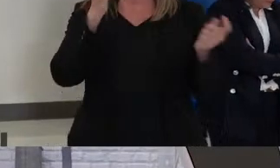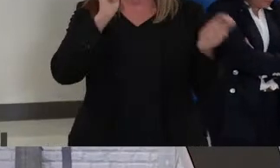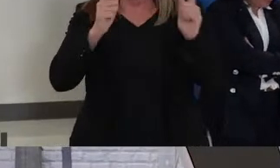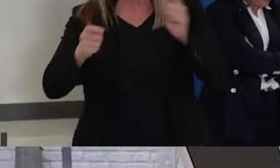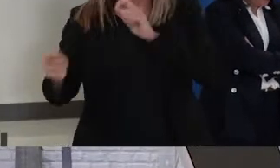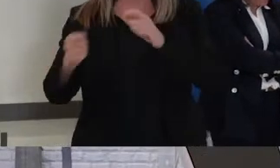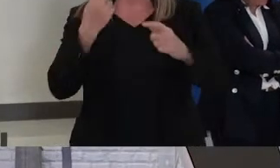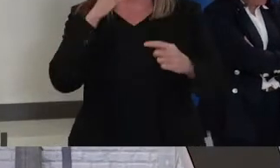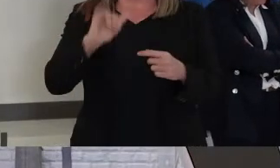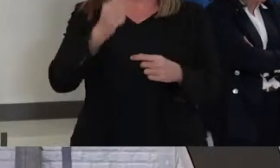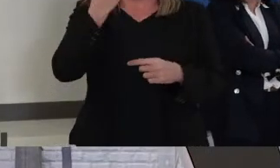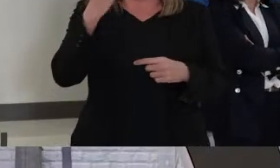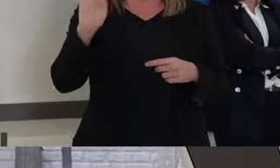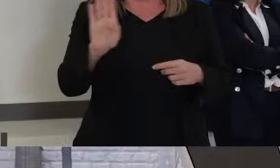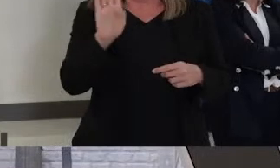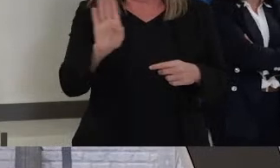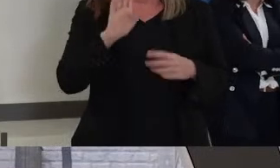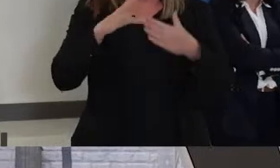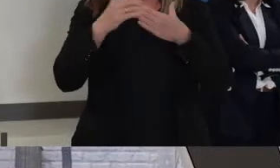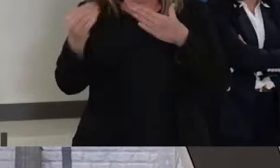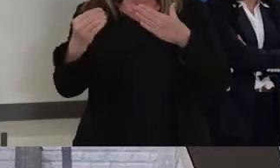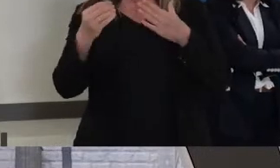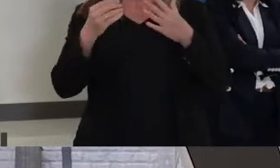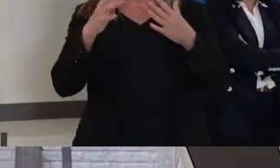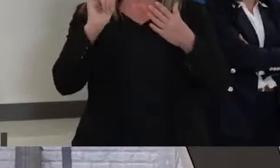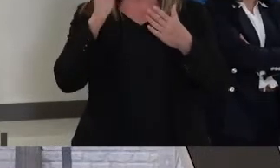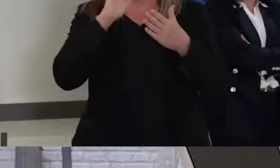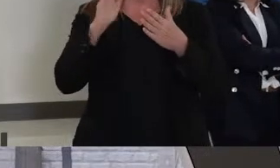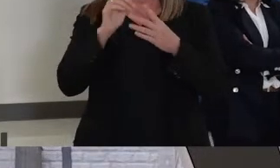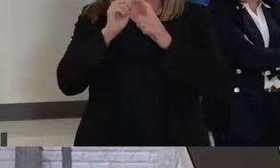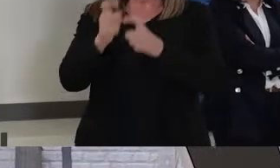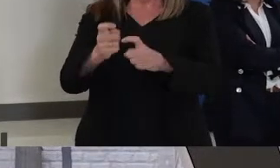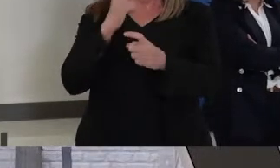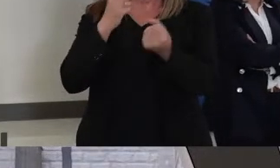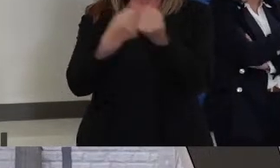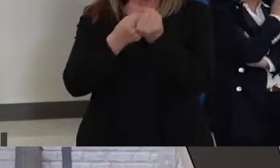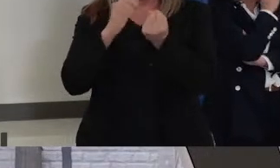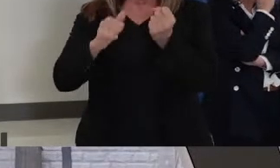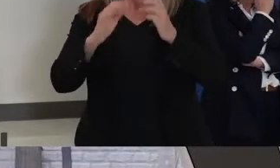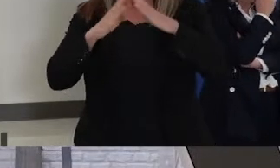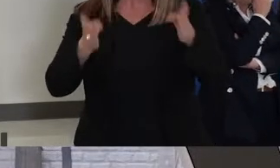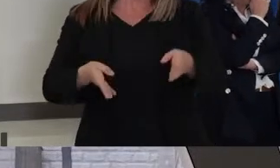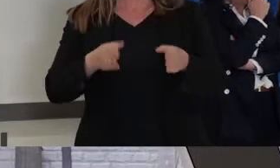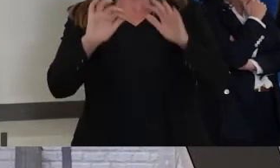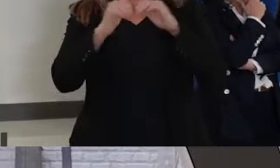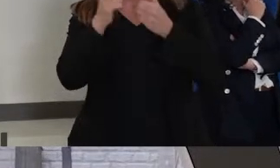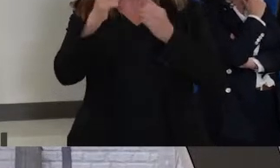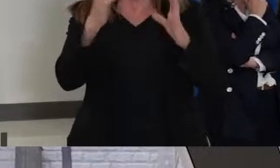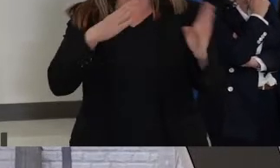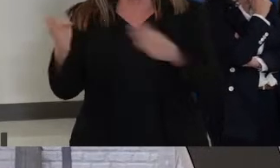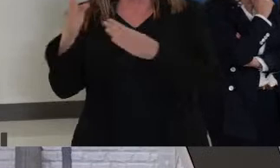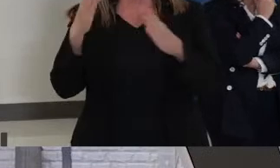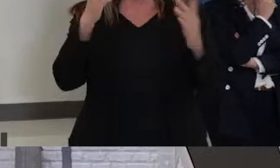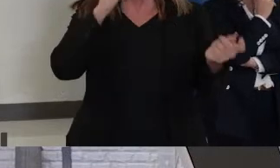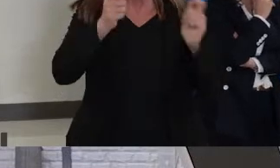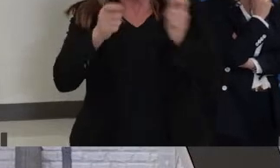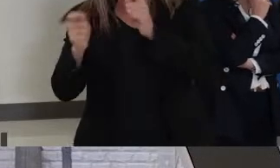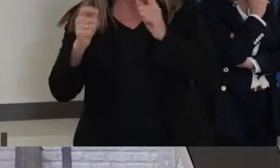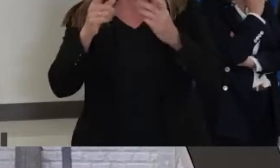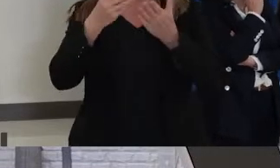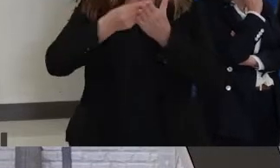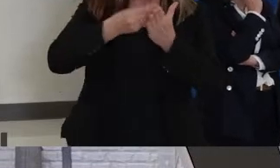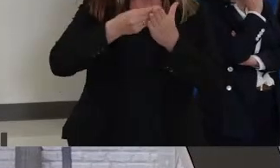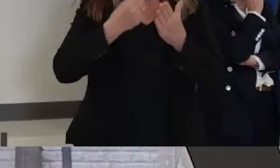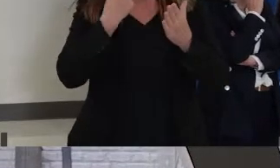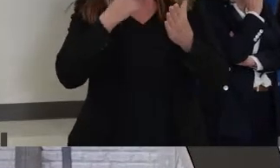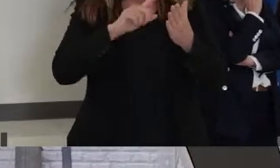for that $1 billion each year to go toward supporting this housing, how do you plan to retool or reconfigure funding for